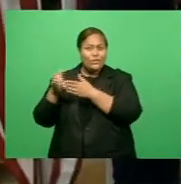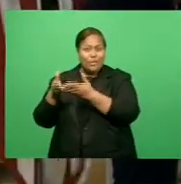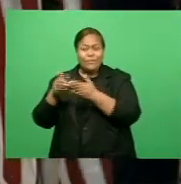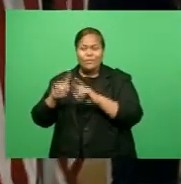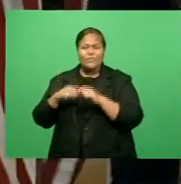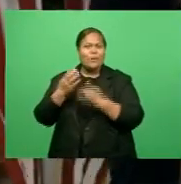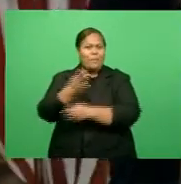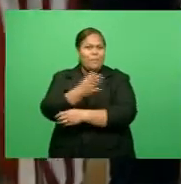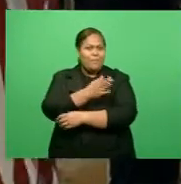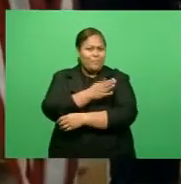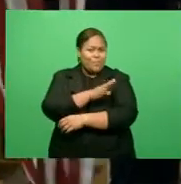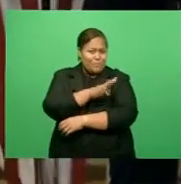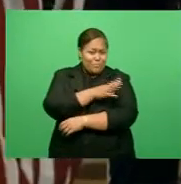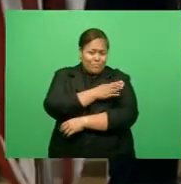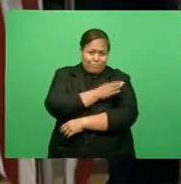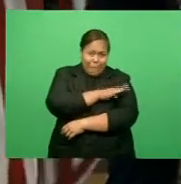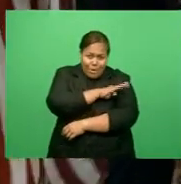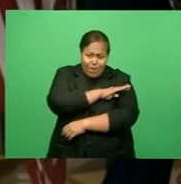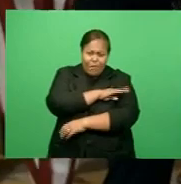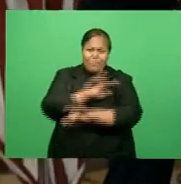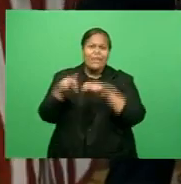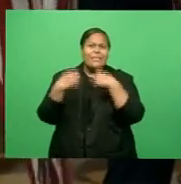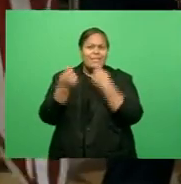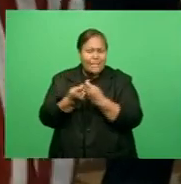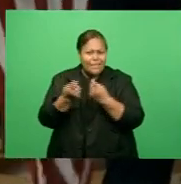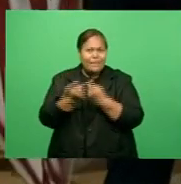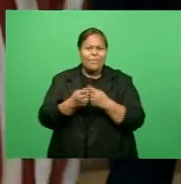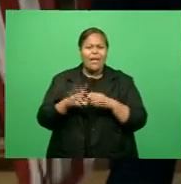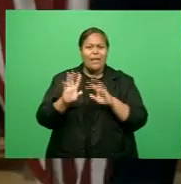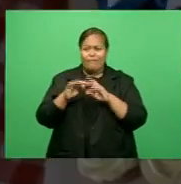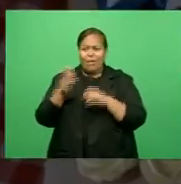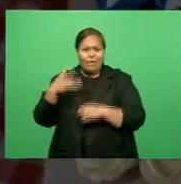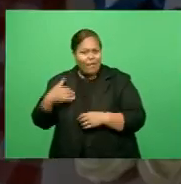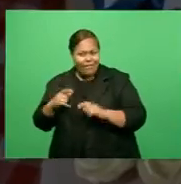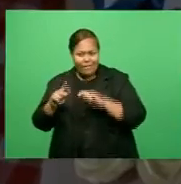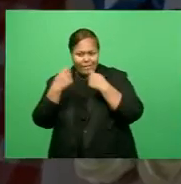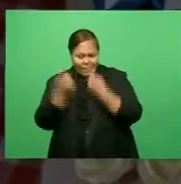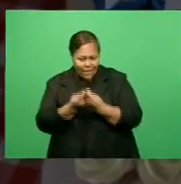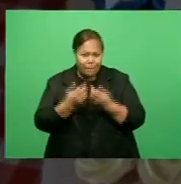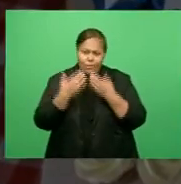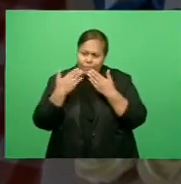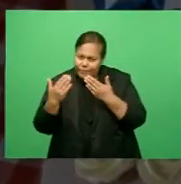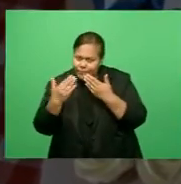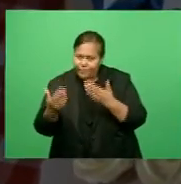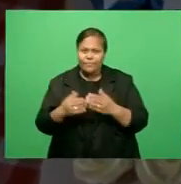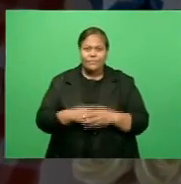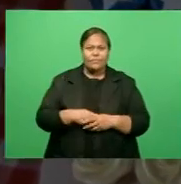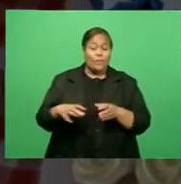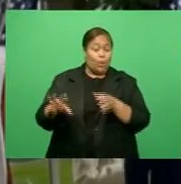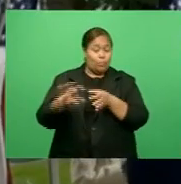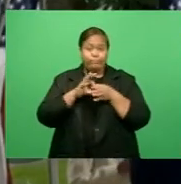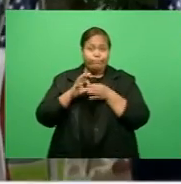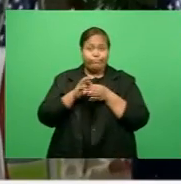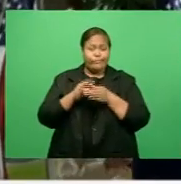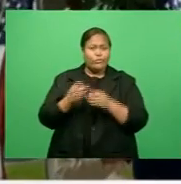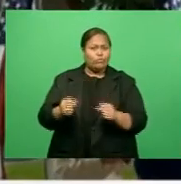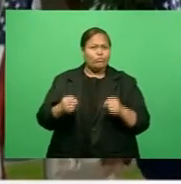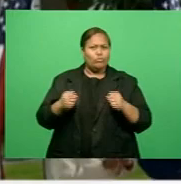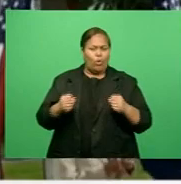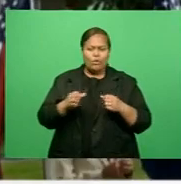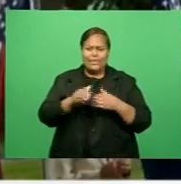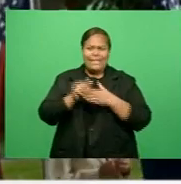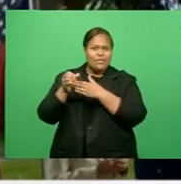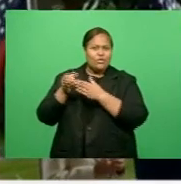Dr. Laikanabete, Dr. Alicia, during this time of the pandemic. Leadership has been very strong and transparent. Fiji's Chief